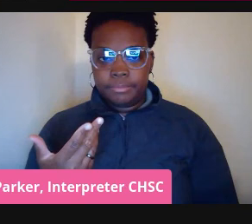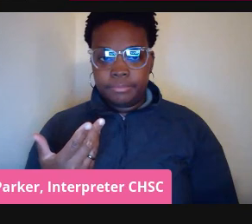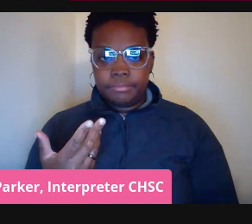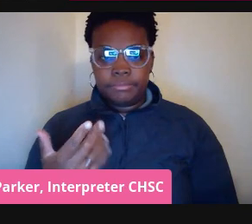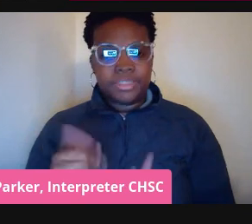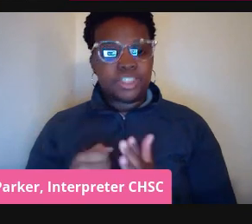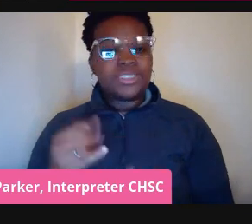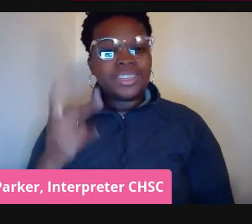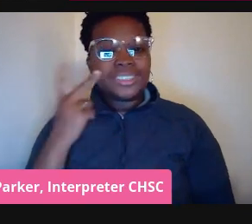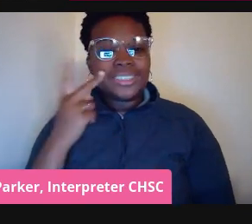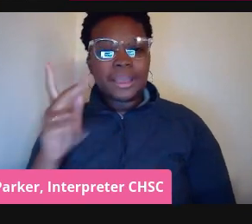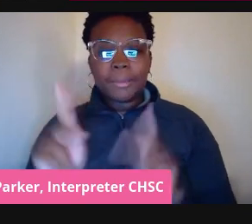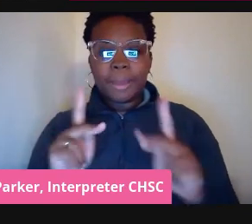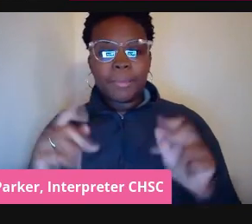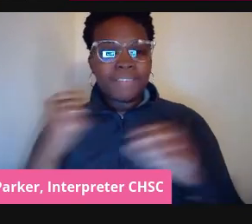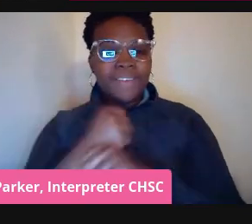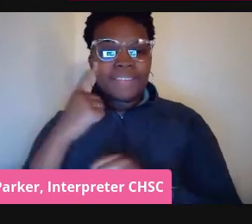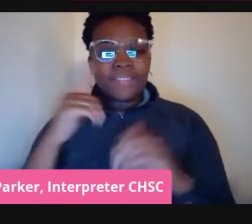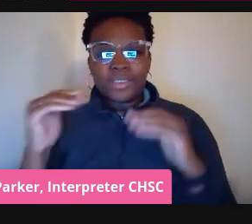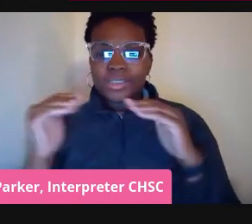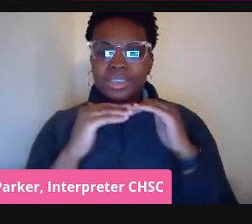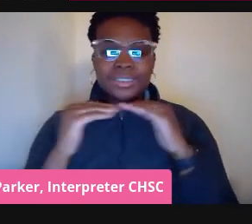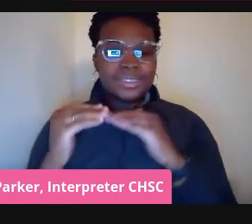When I see people fighting for justice,